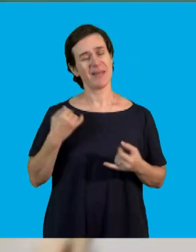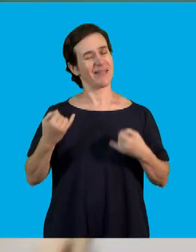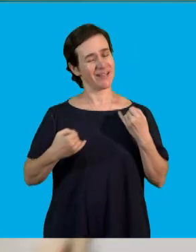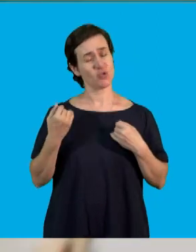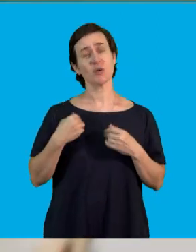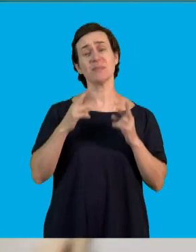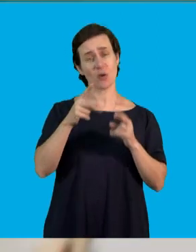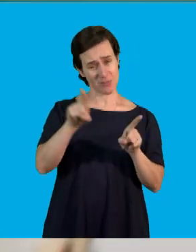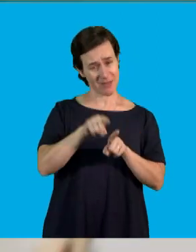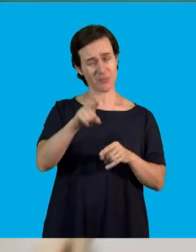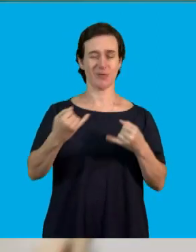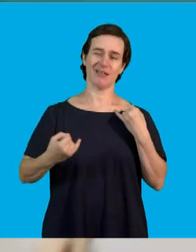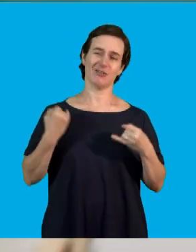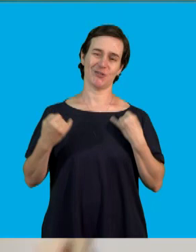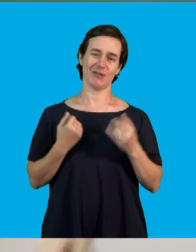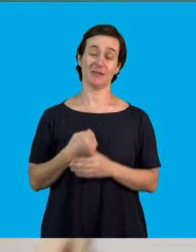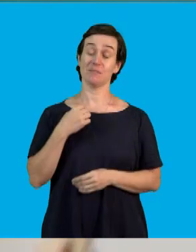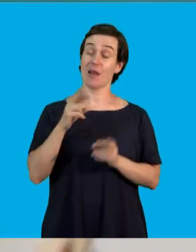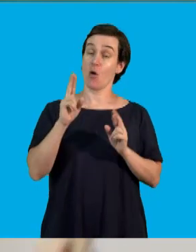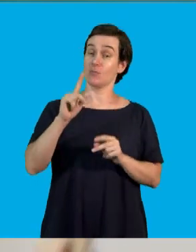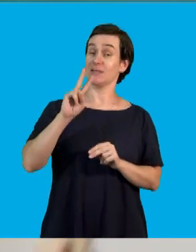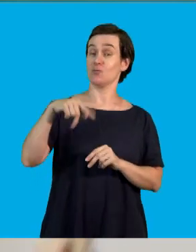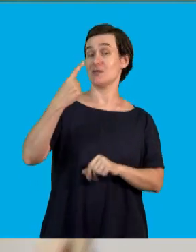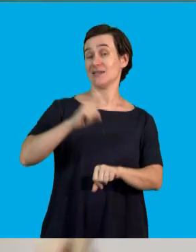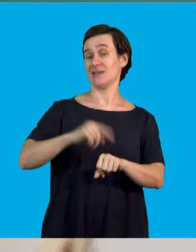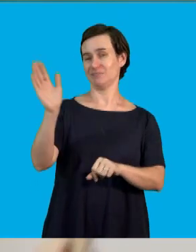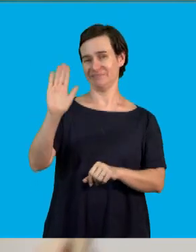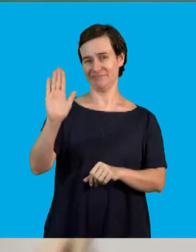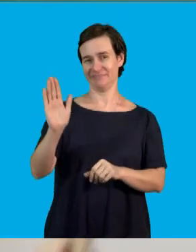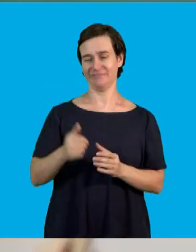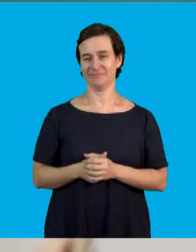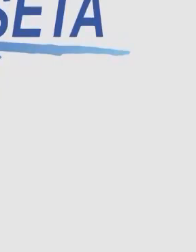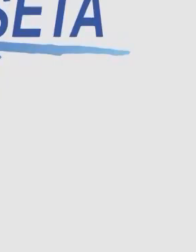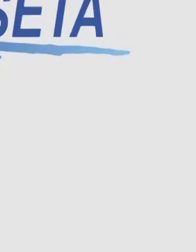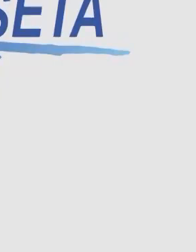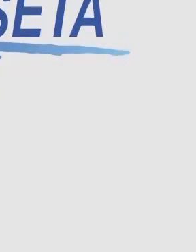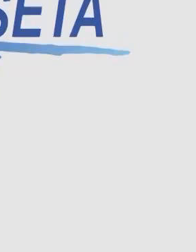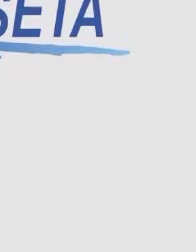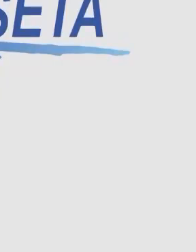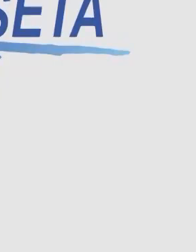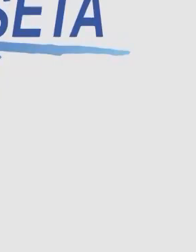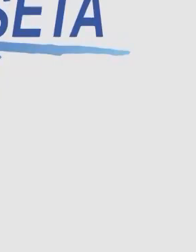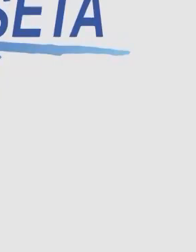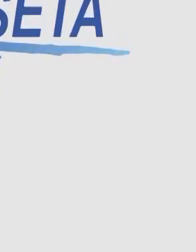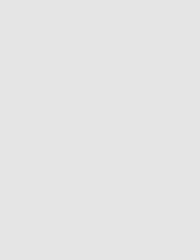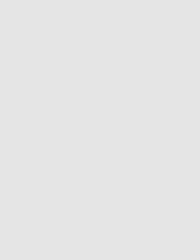lesson. I really enjoyed it. I hope you did too. I hope to see you next time. Goodbye.